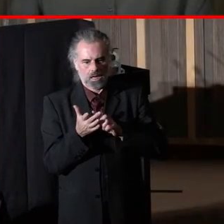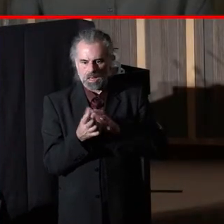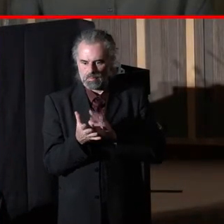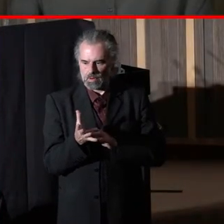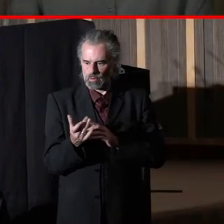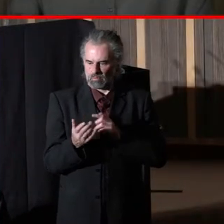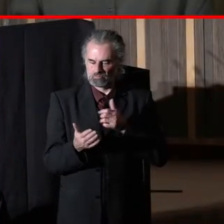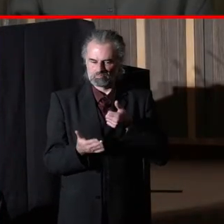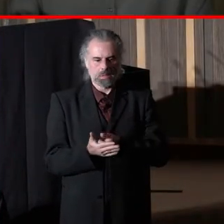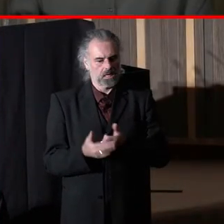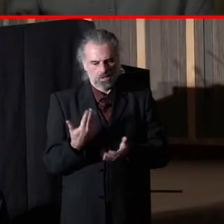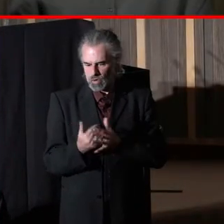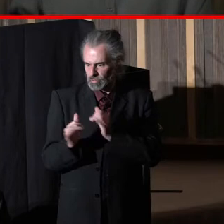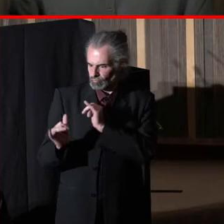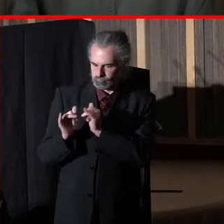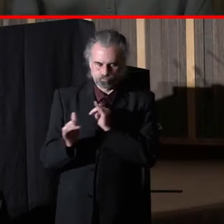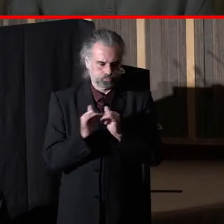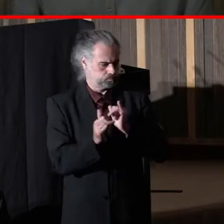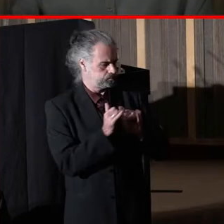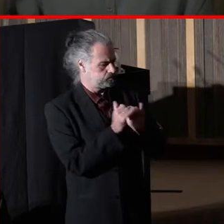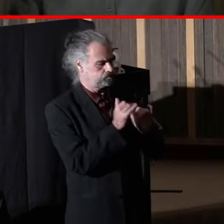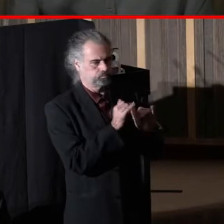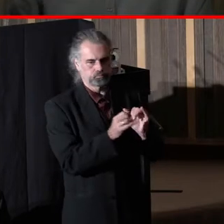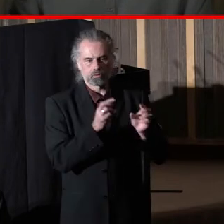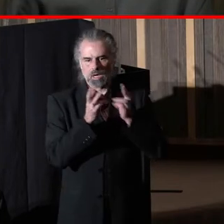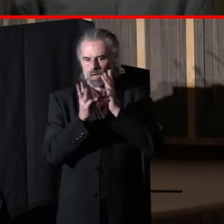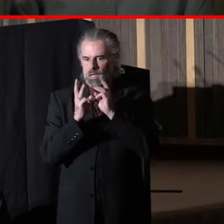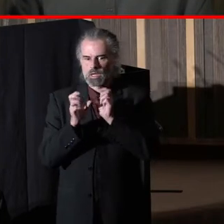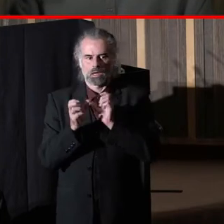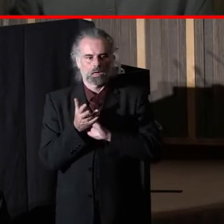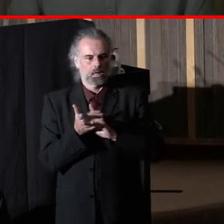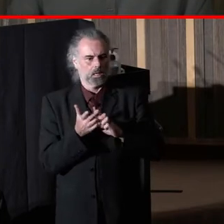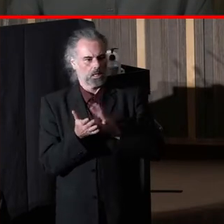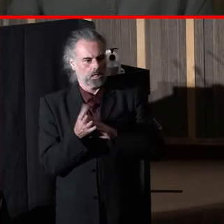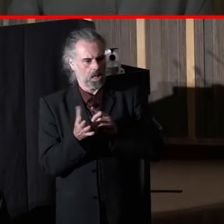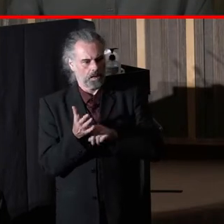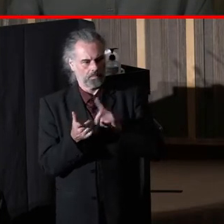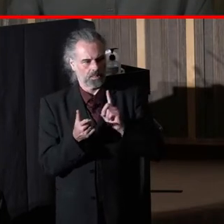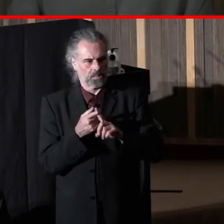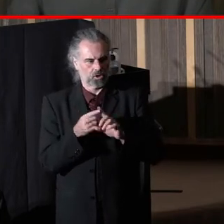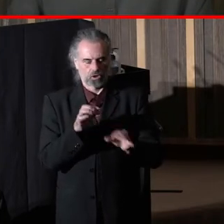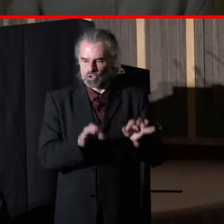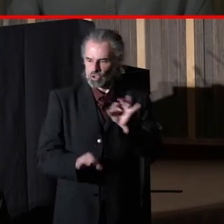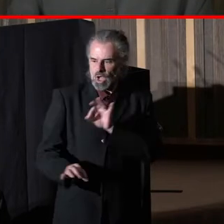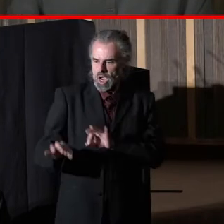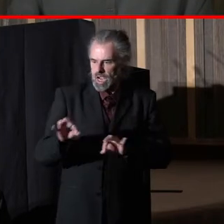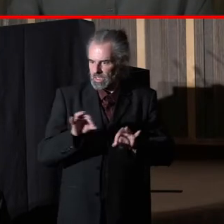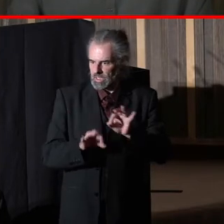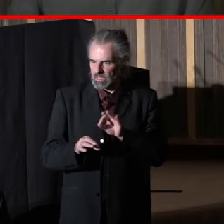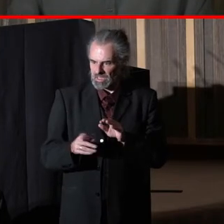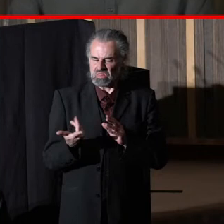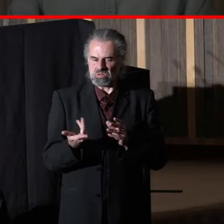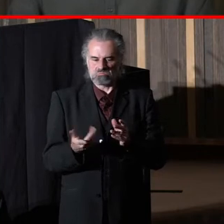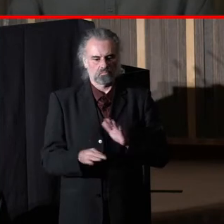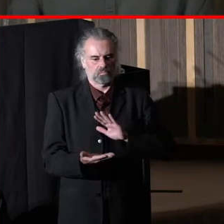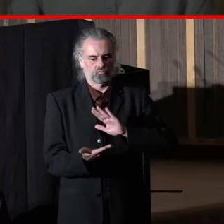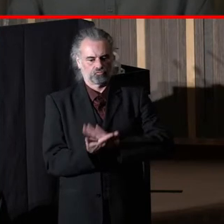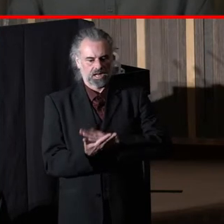with climate scientists and then them interpreted by a multidisciplinary team.